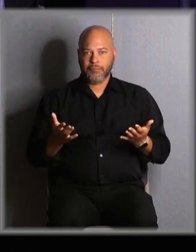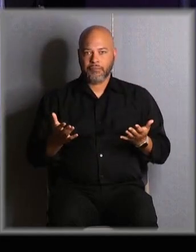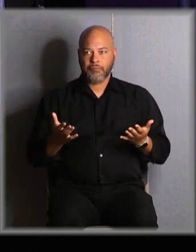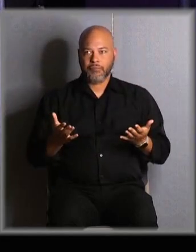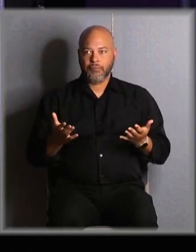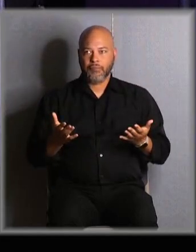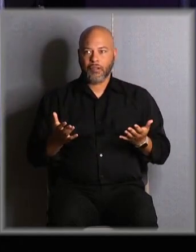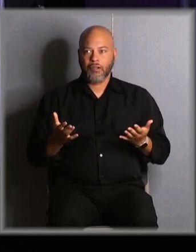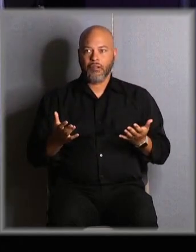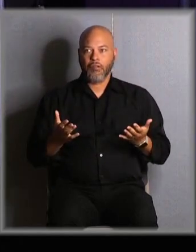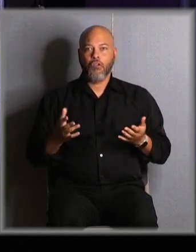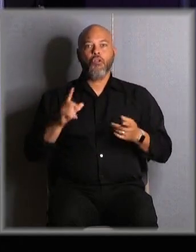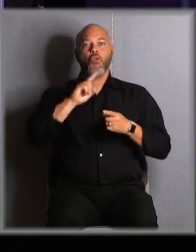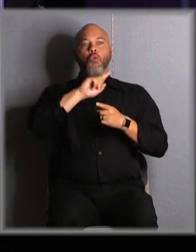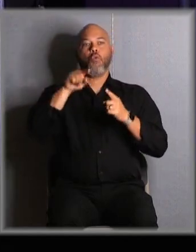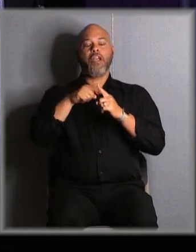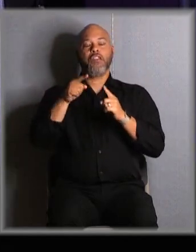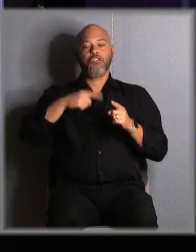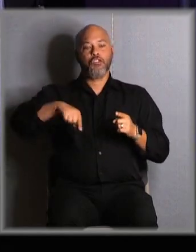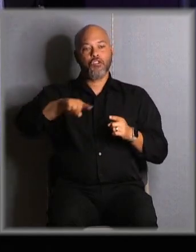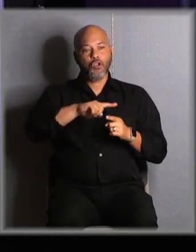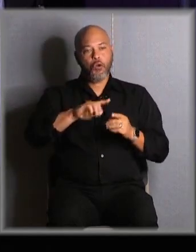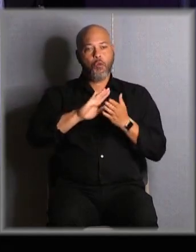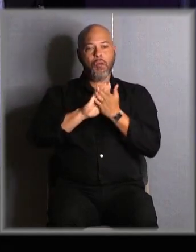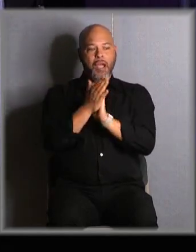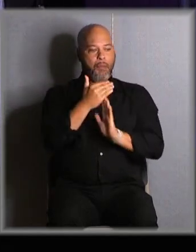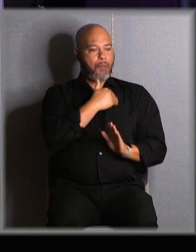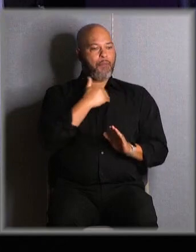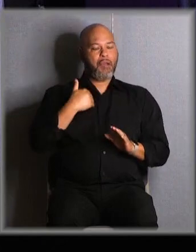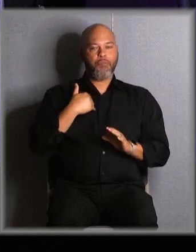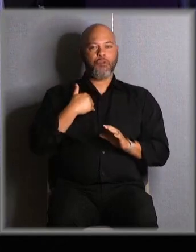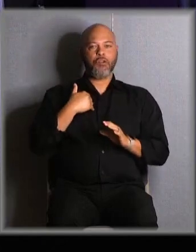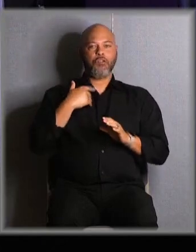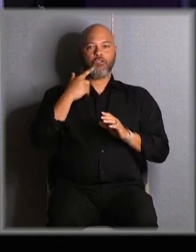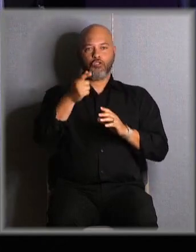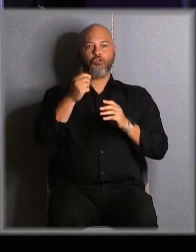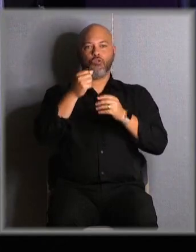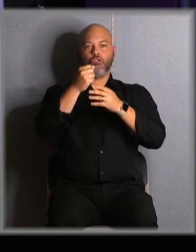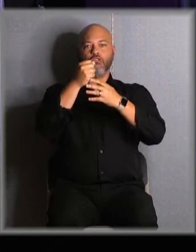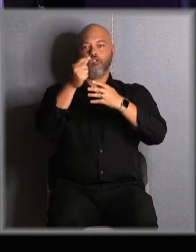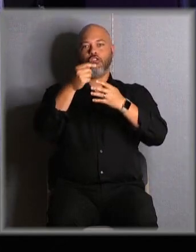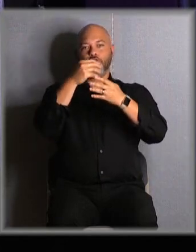have somebody? But when you become a member, you join Macy's.